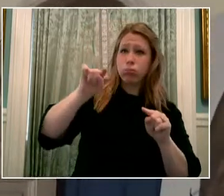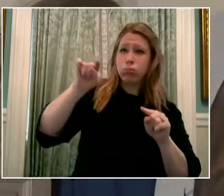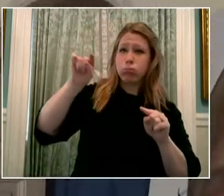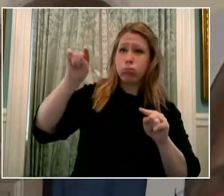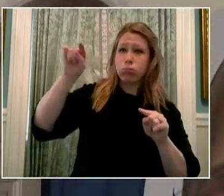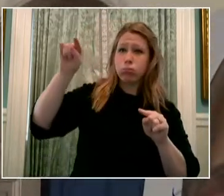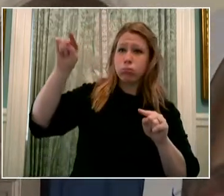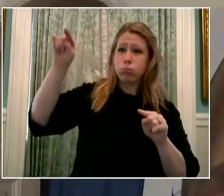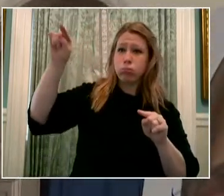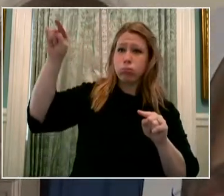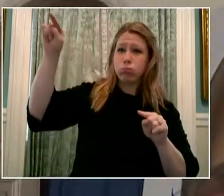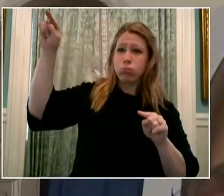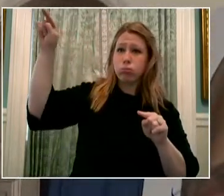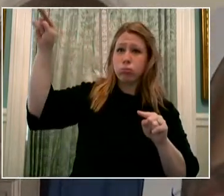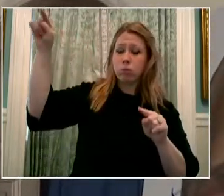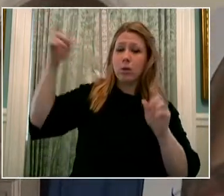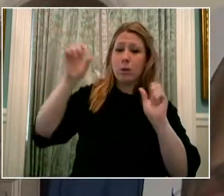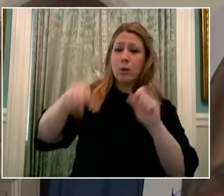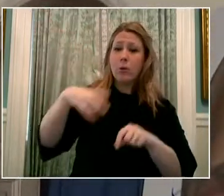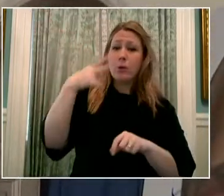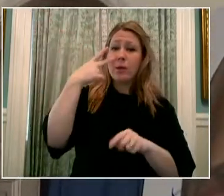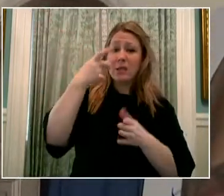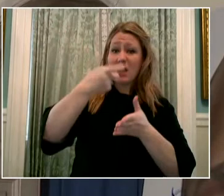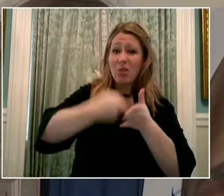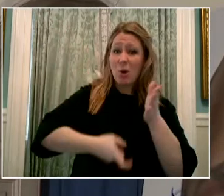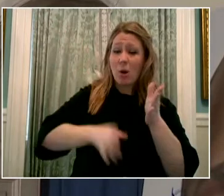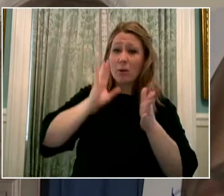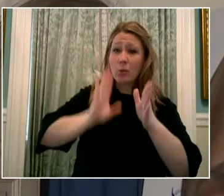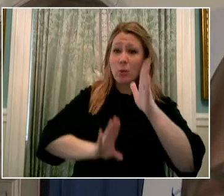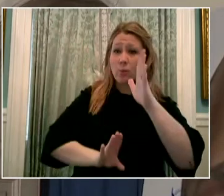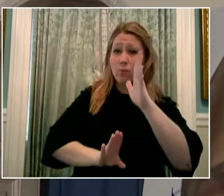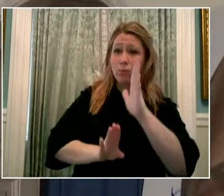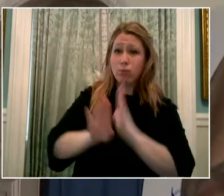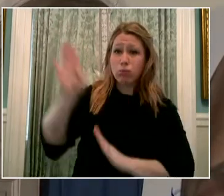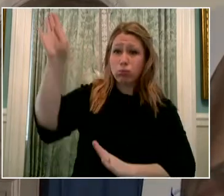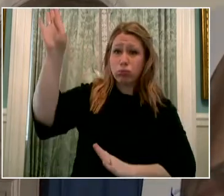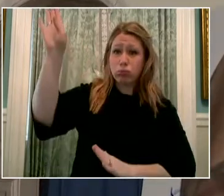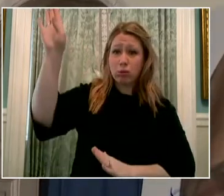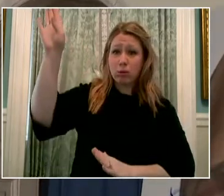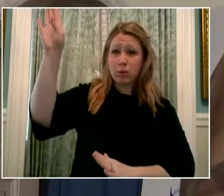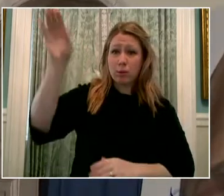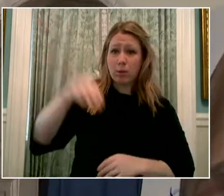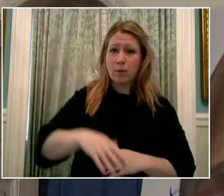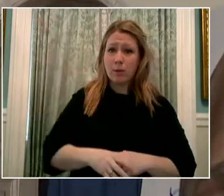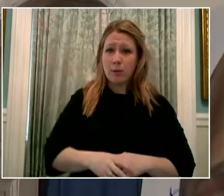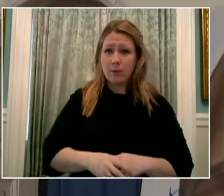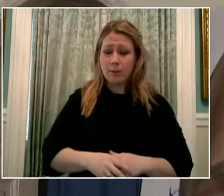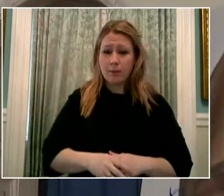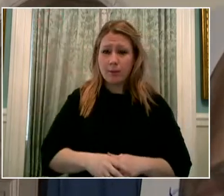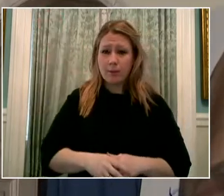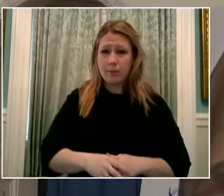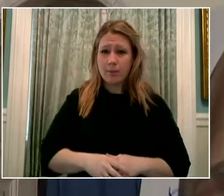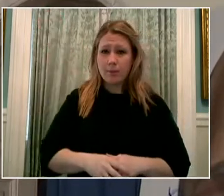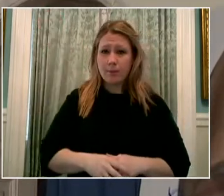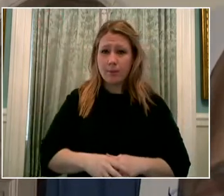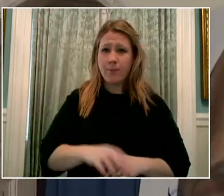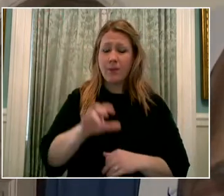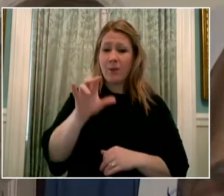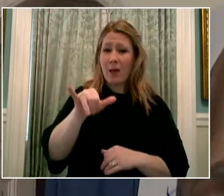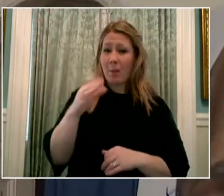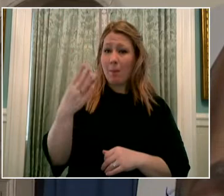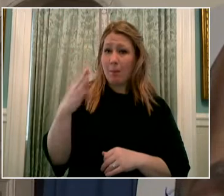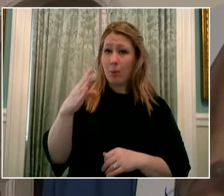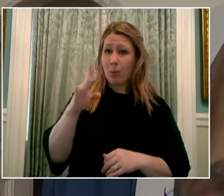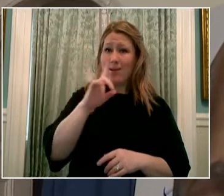cost, track the census. Okay, this is basically actual costs and